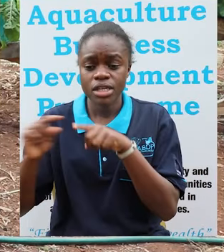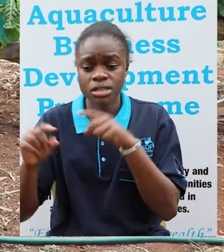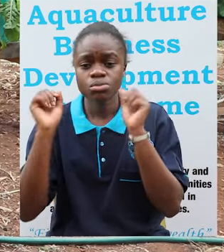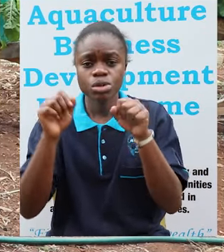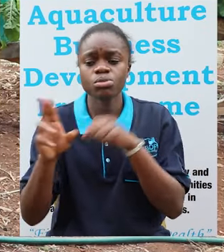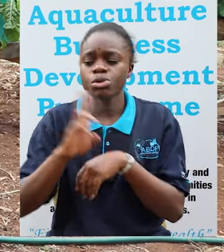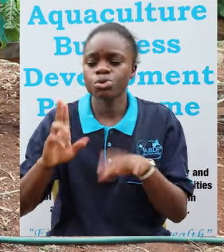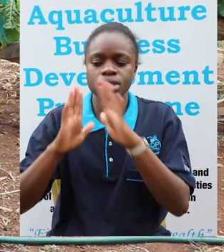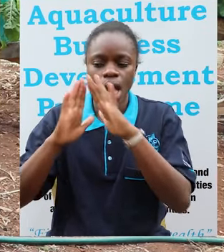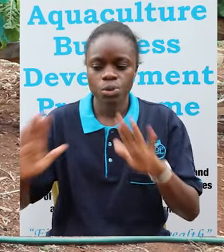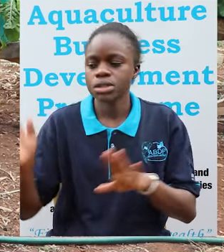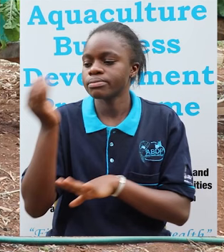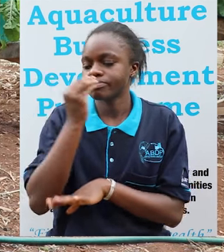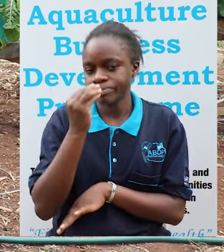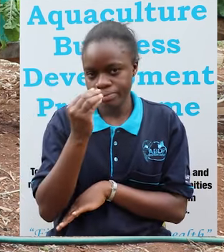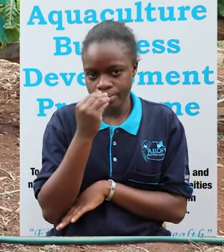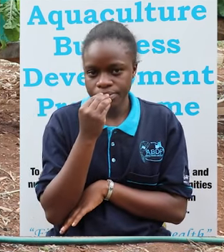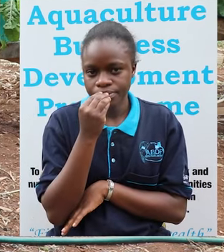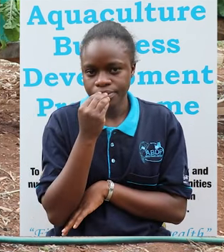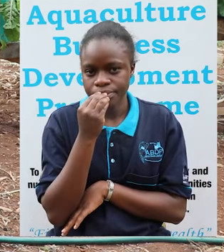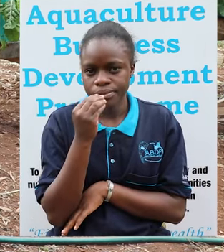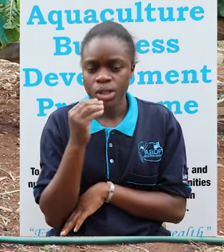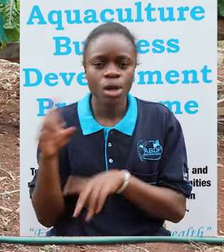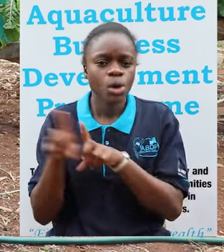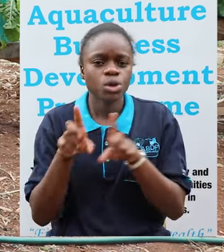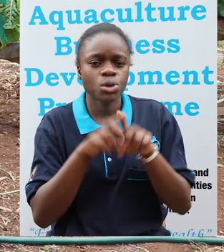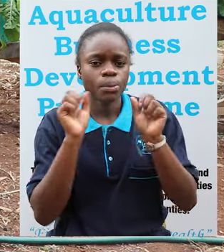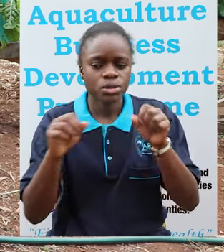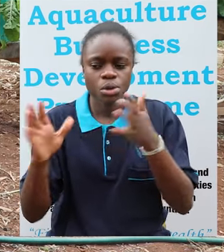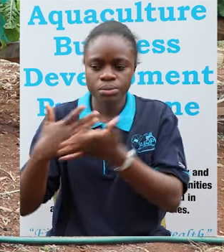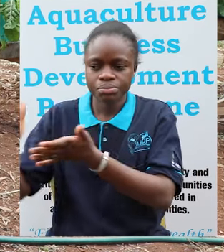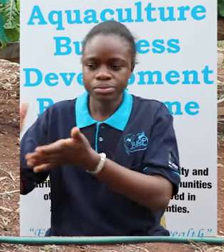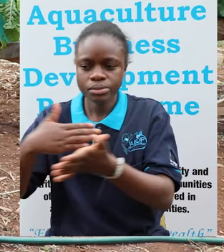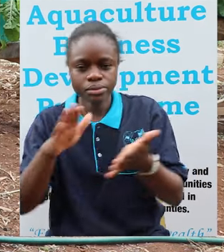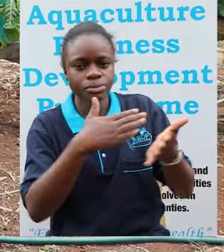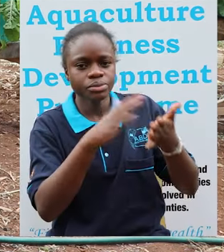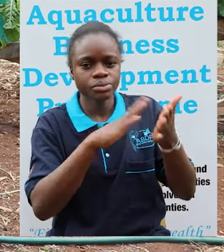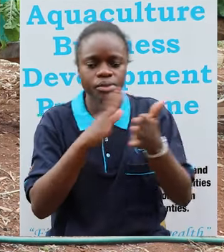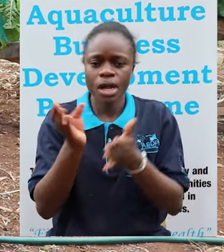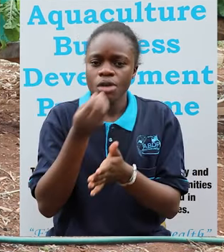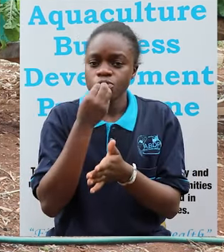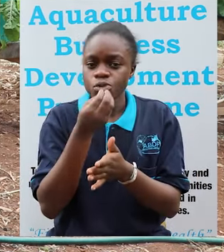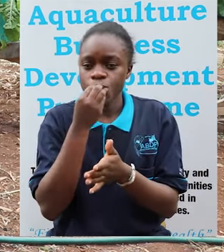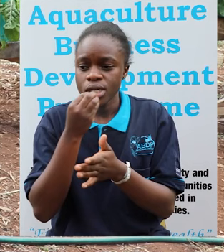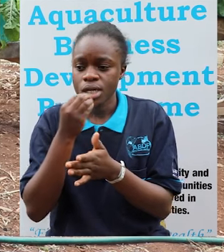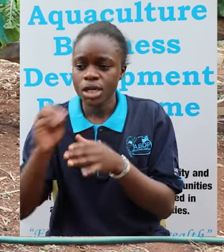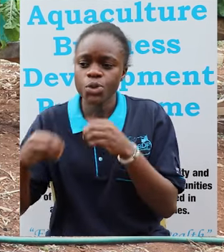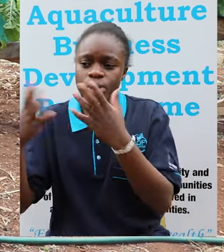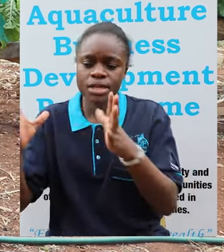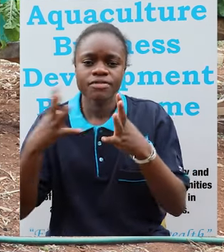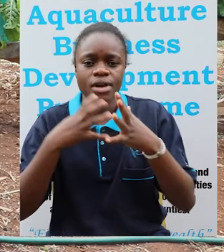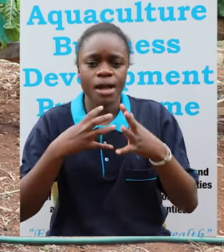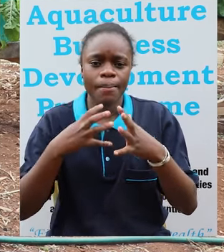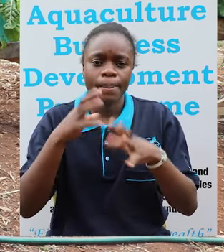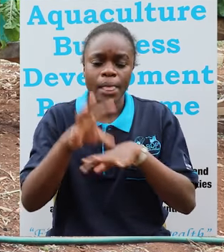be used for household consumption, or we can also supplement livestock feed with the